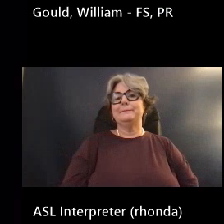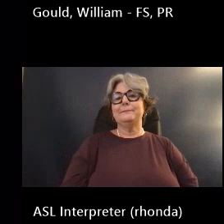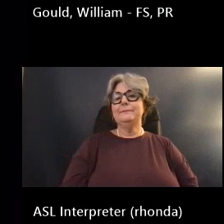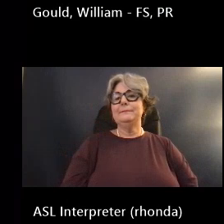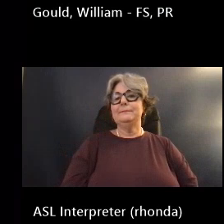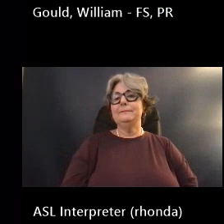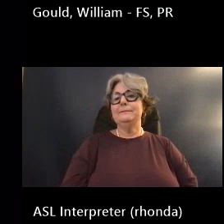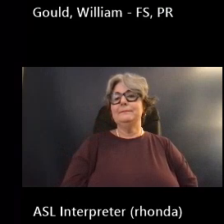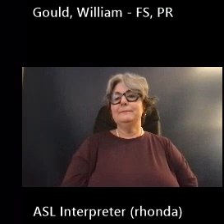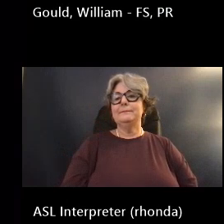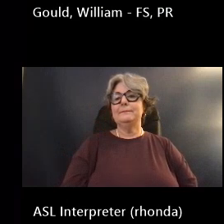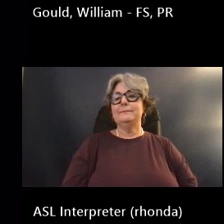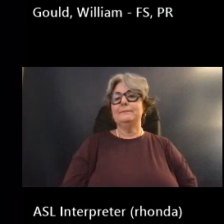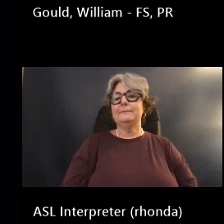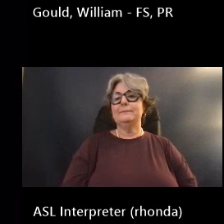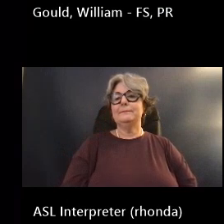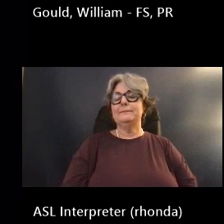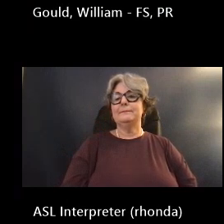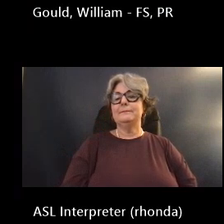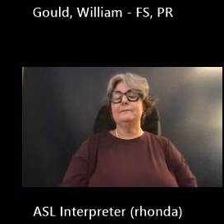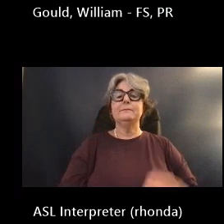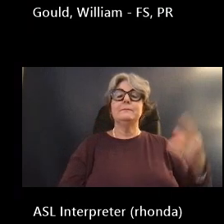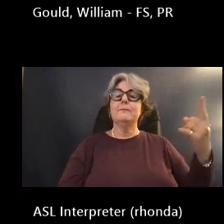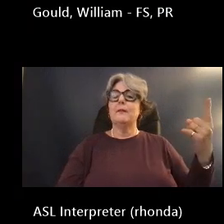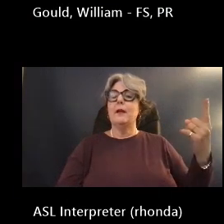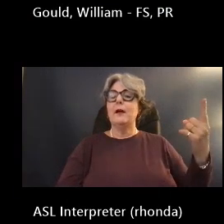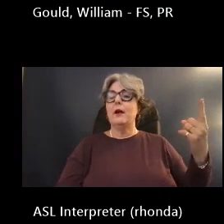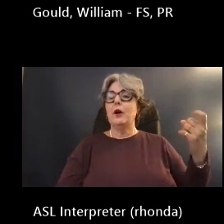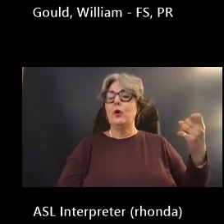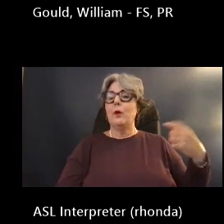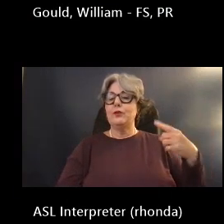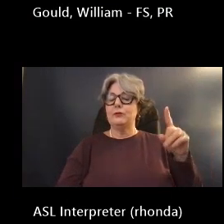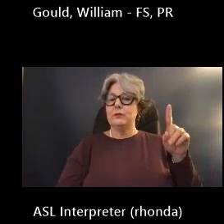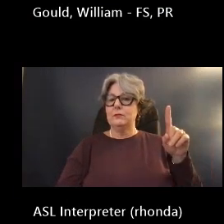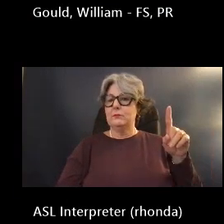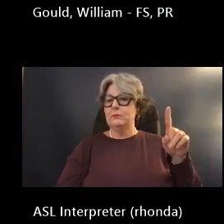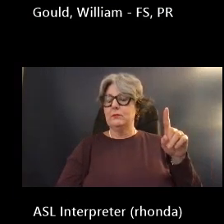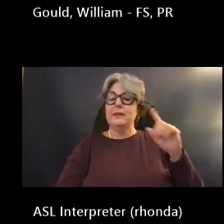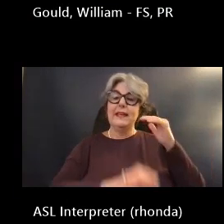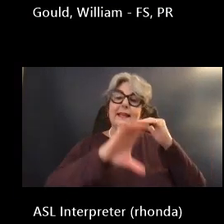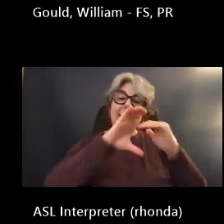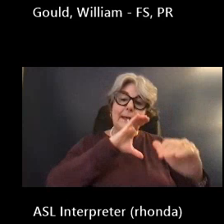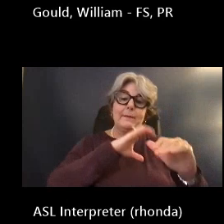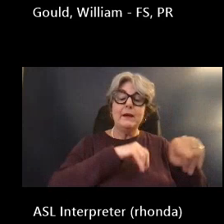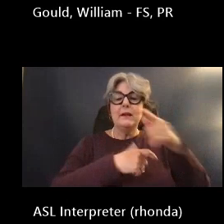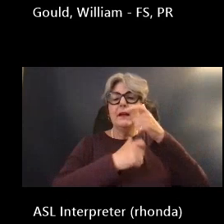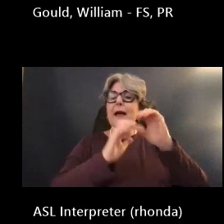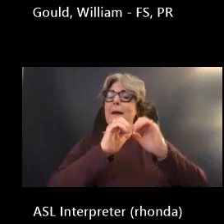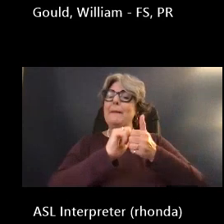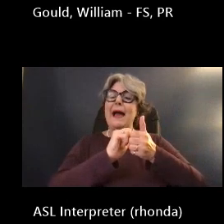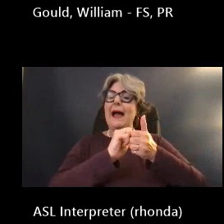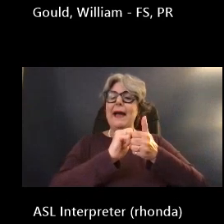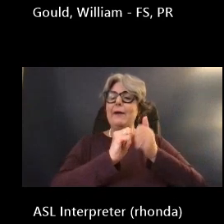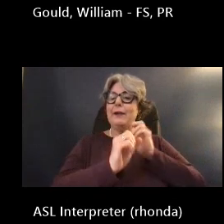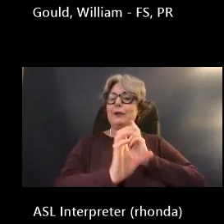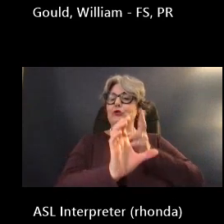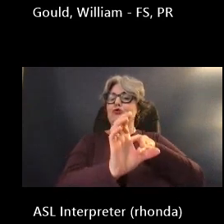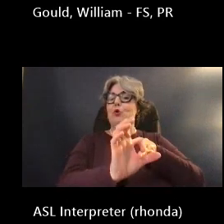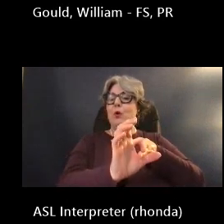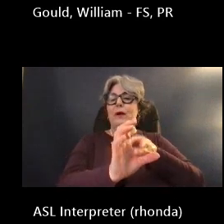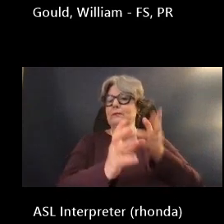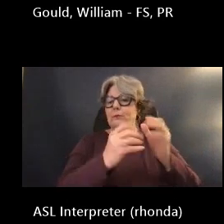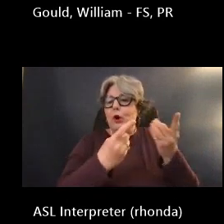So Cathy, a question from the audience. You mentioned, they can email you if they're interested, but how do you go about joining the coalition?